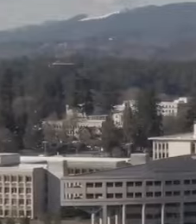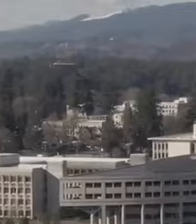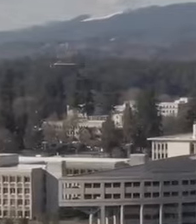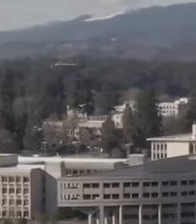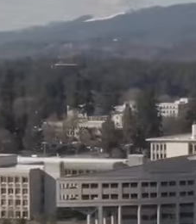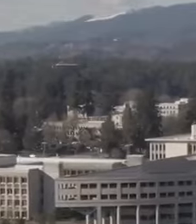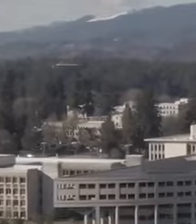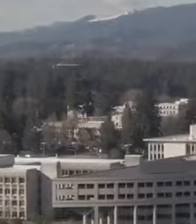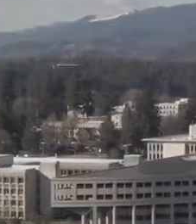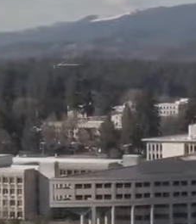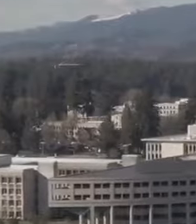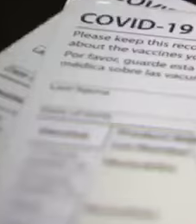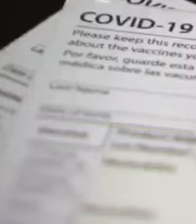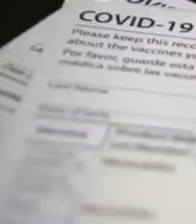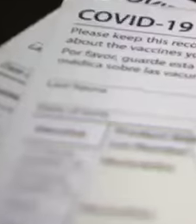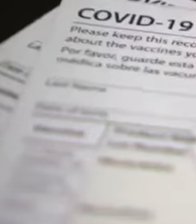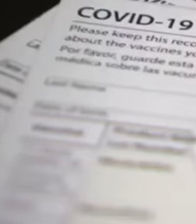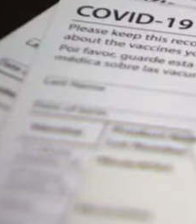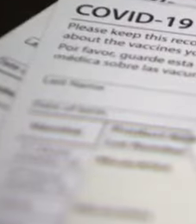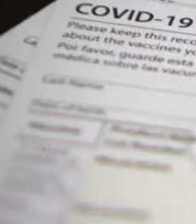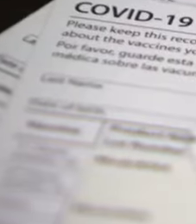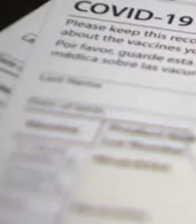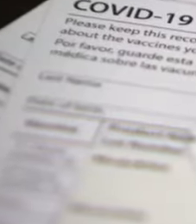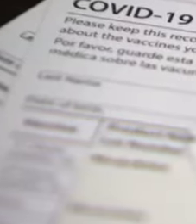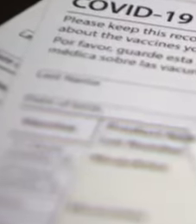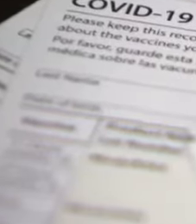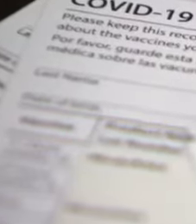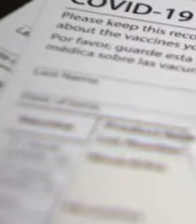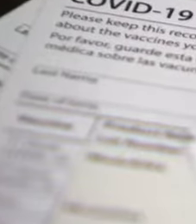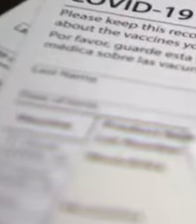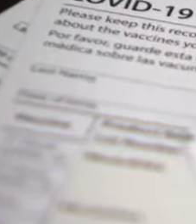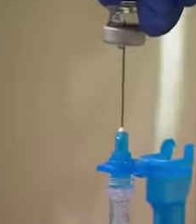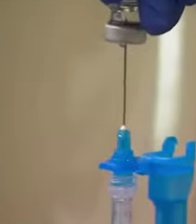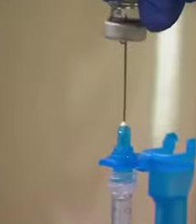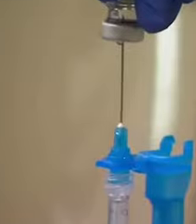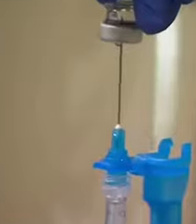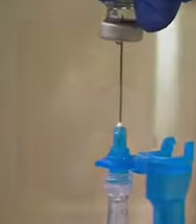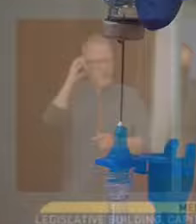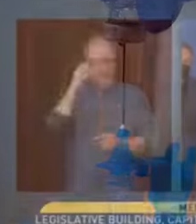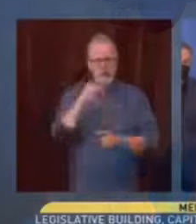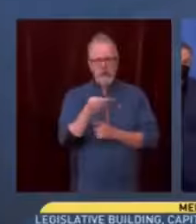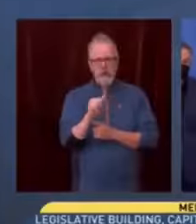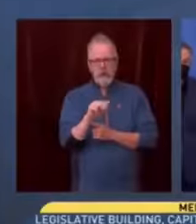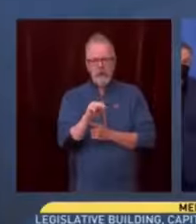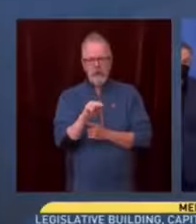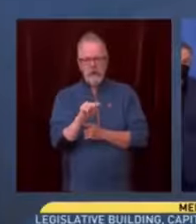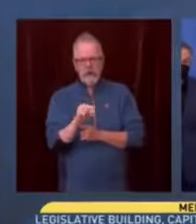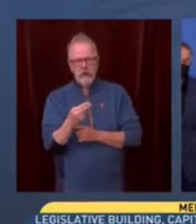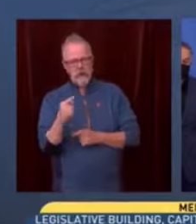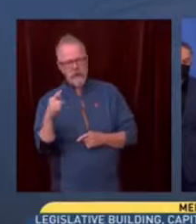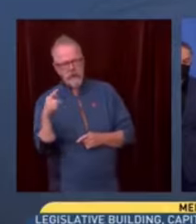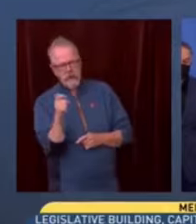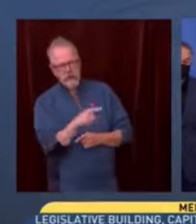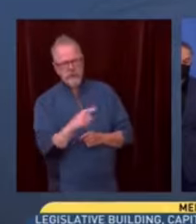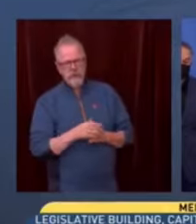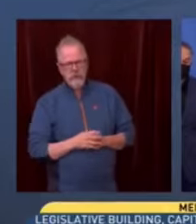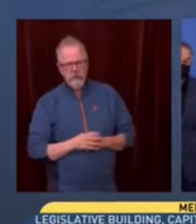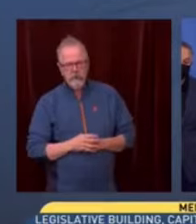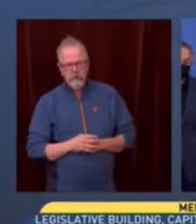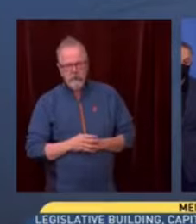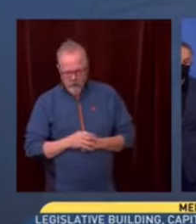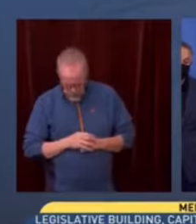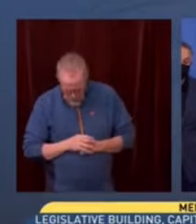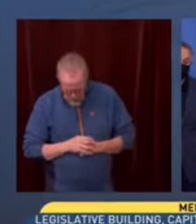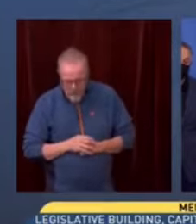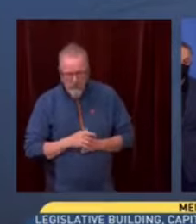Tuesday, October 19th. Workers who failed to meet the vaccine deadline are now out of a job. Thank you. Governor, and I apologize